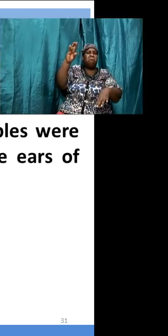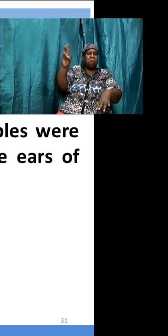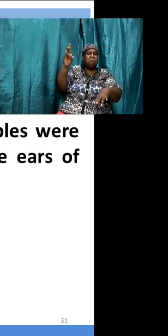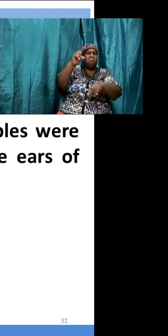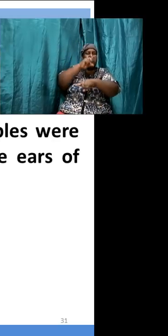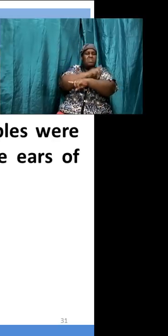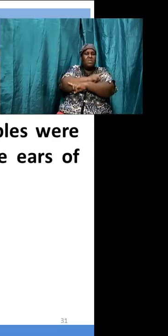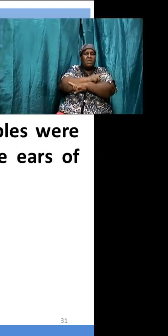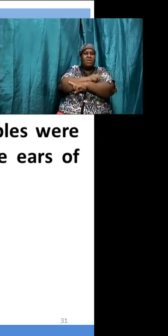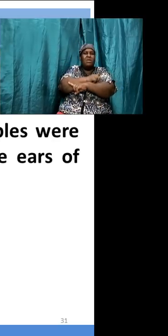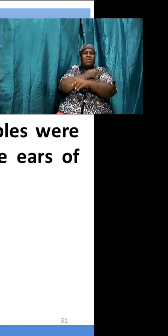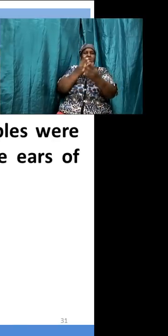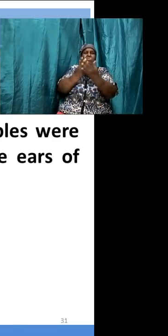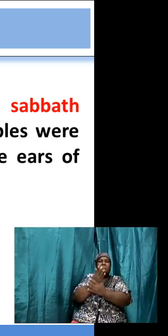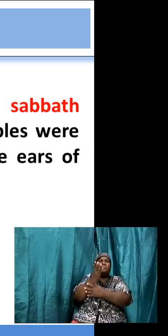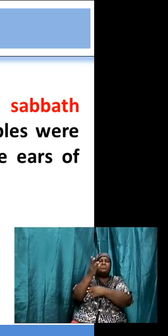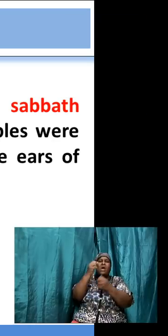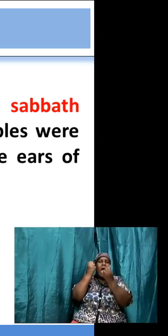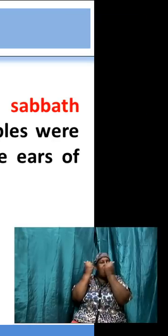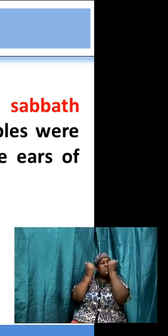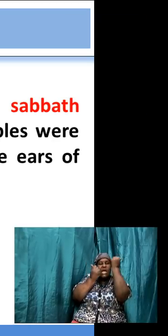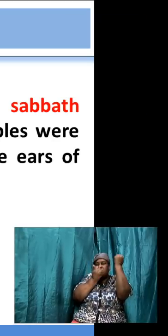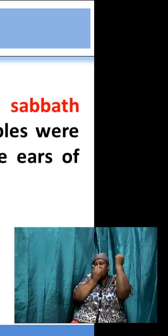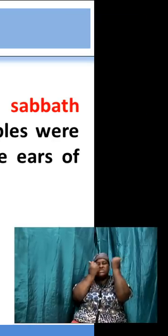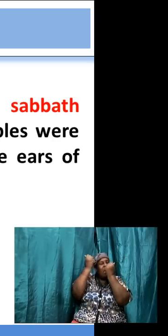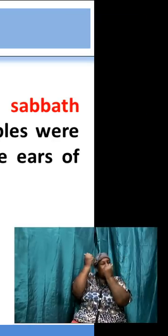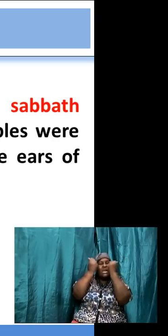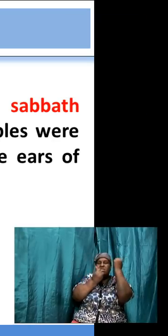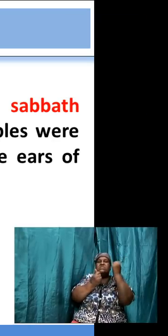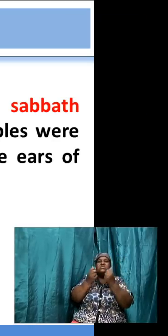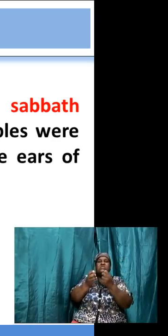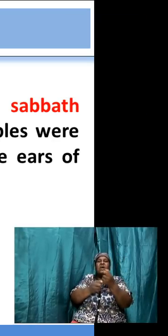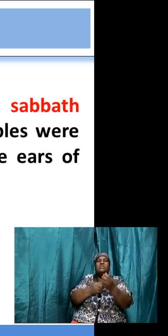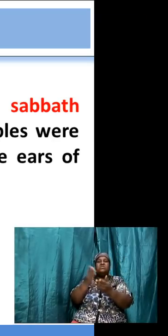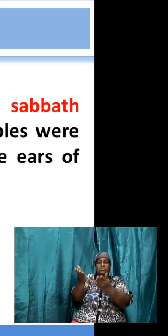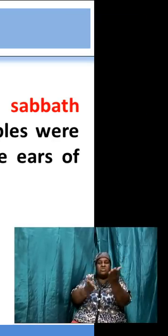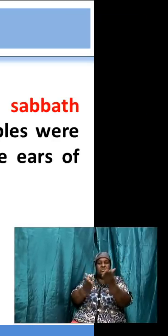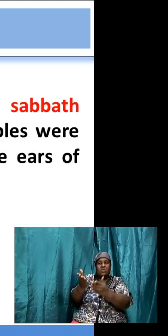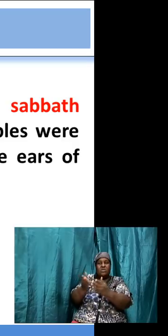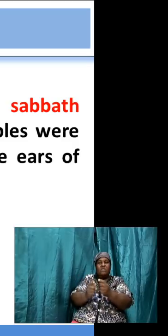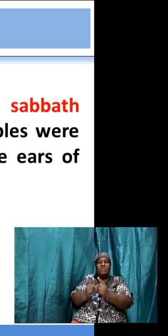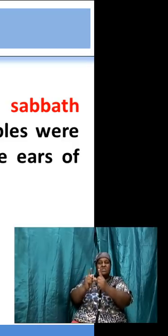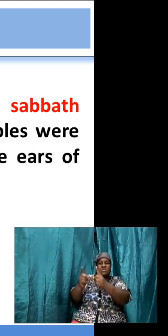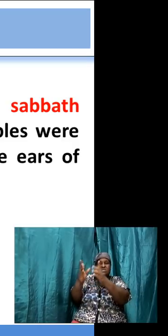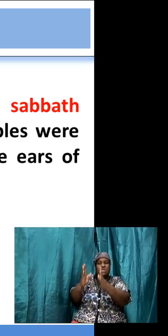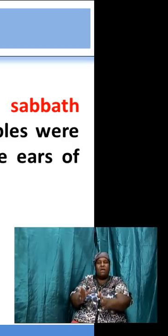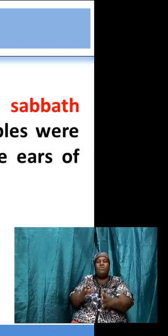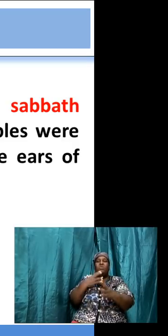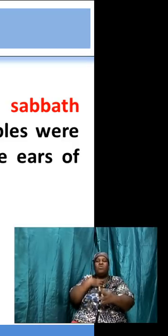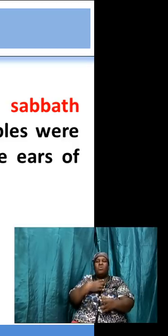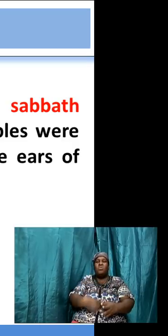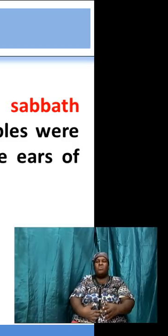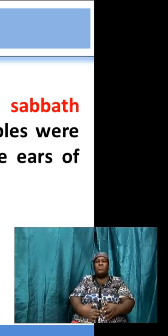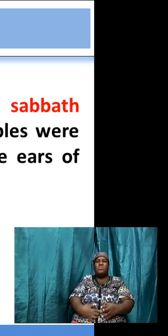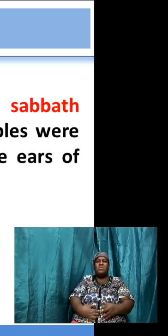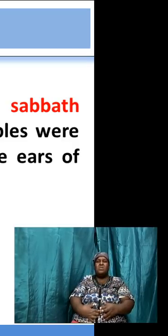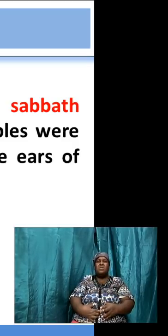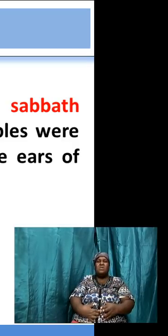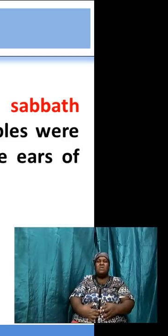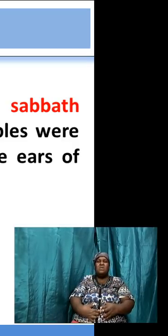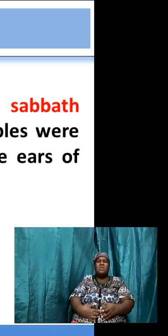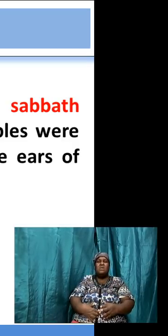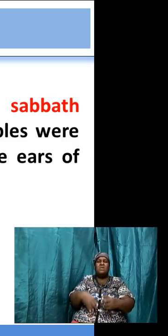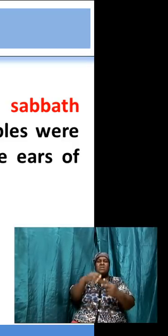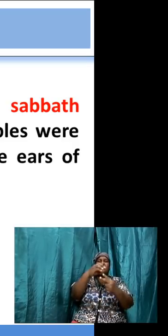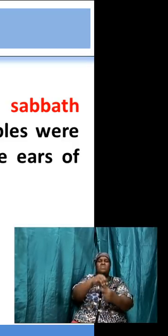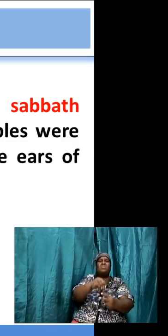day through the corn and his disciples were and hung god remember the scripture we just talked about a while ago and he began to pluck the ears of the